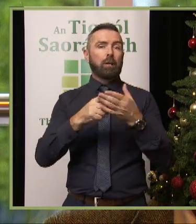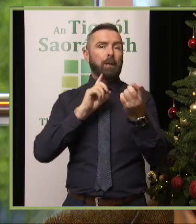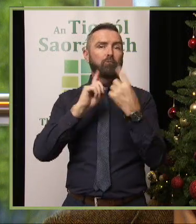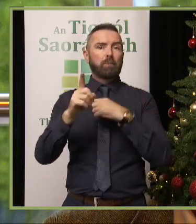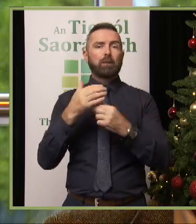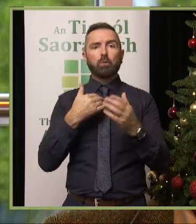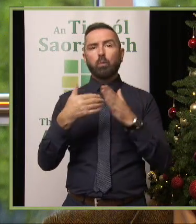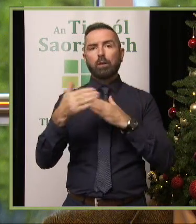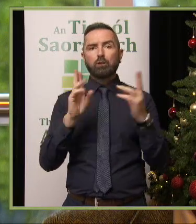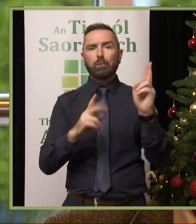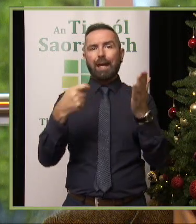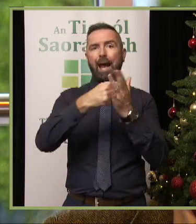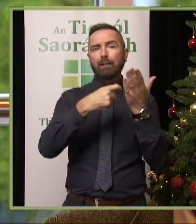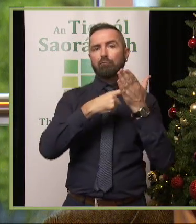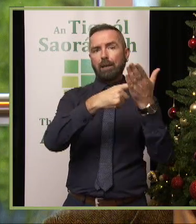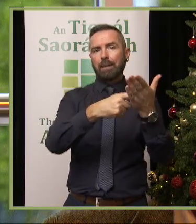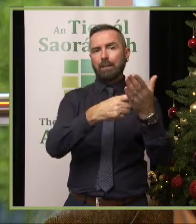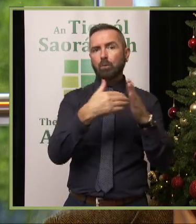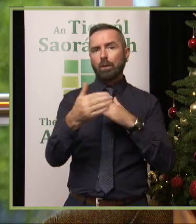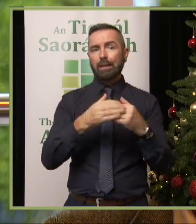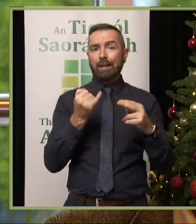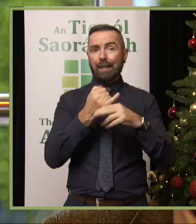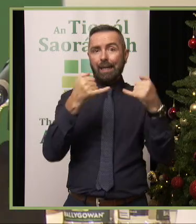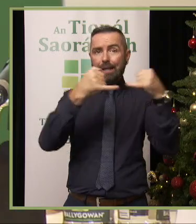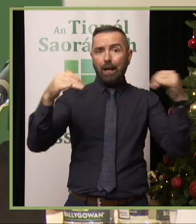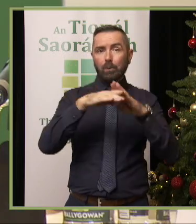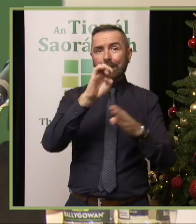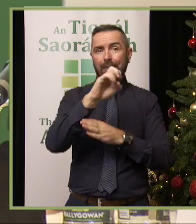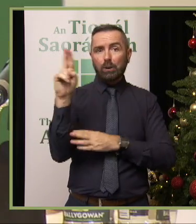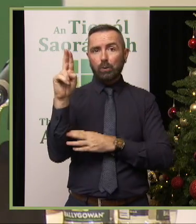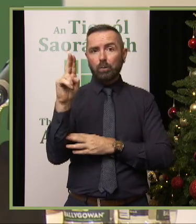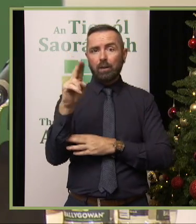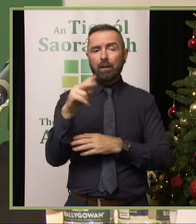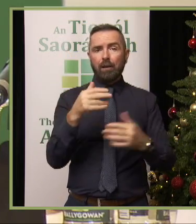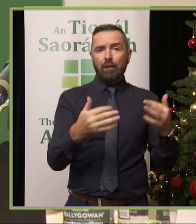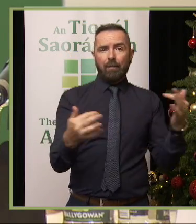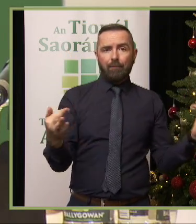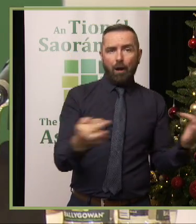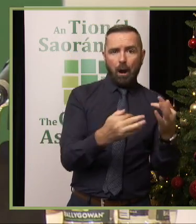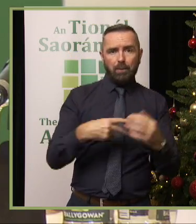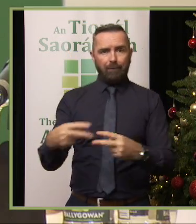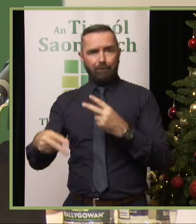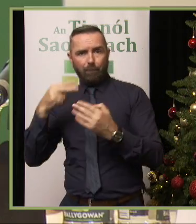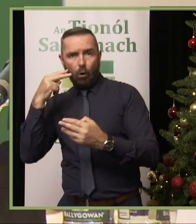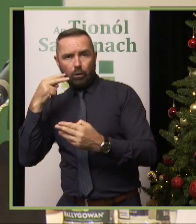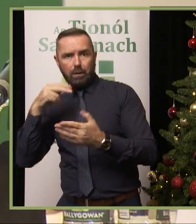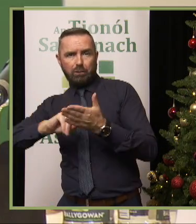put in at the beginning of this recommendation, in line with the EU farm to fork strategy? Yeah.